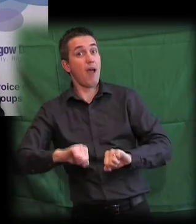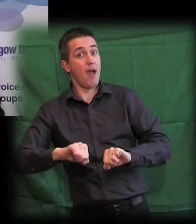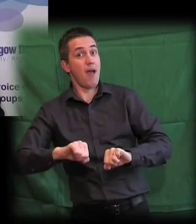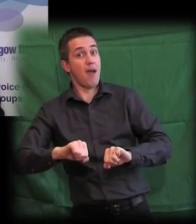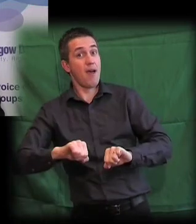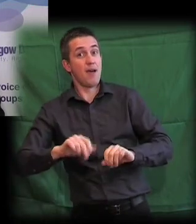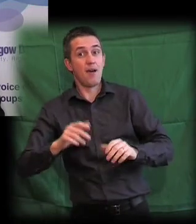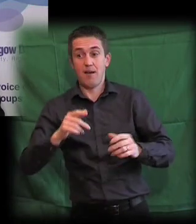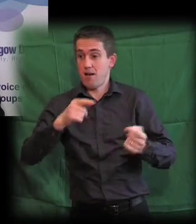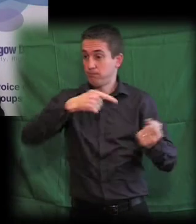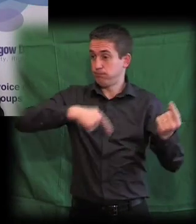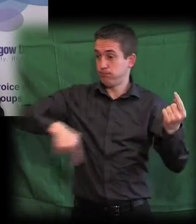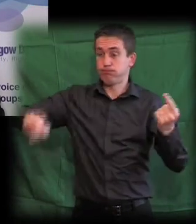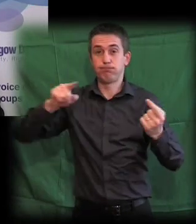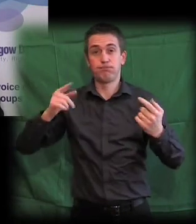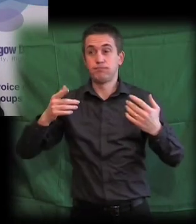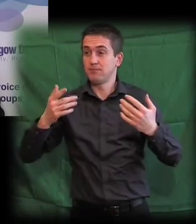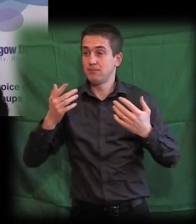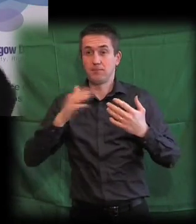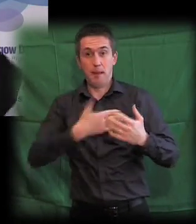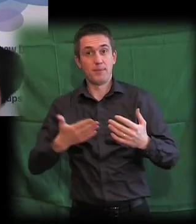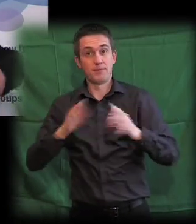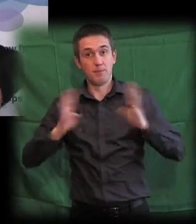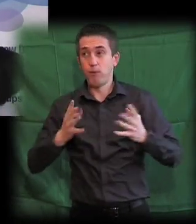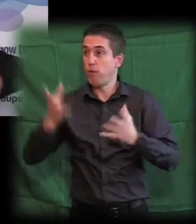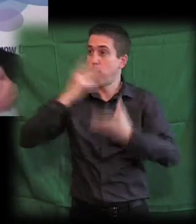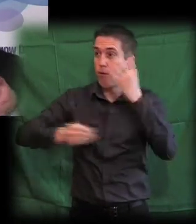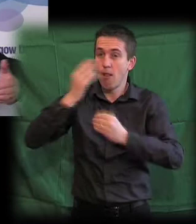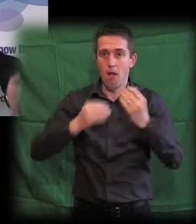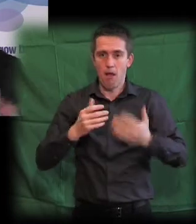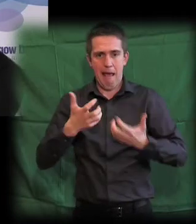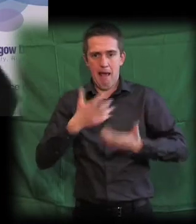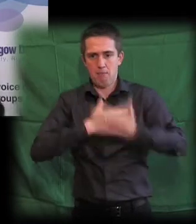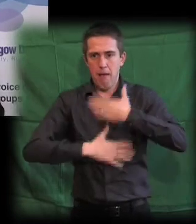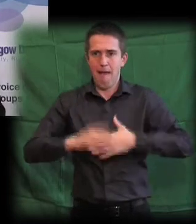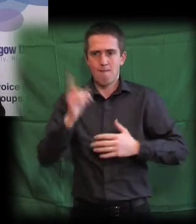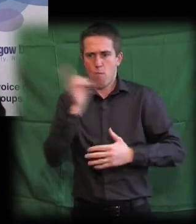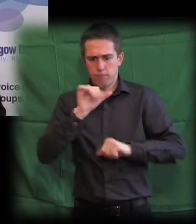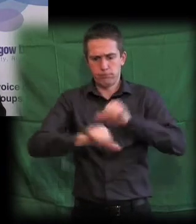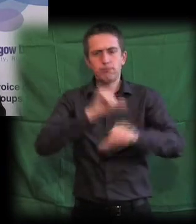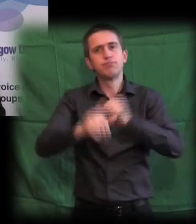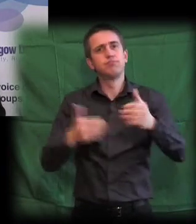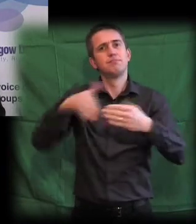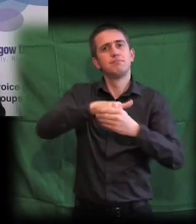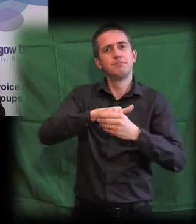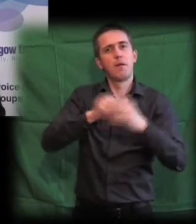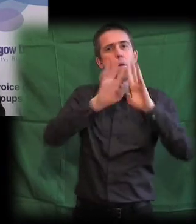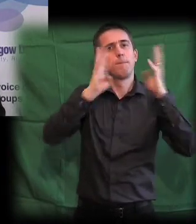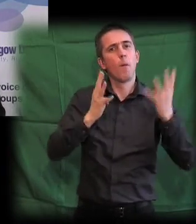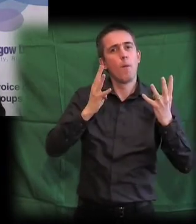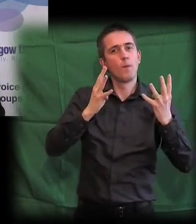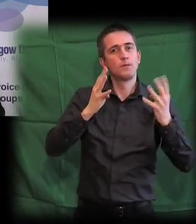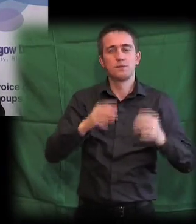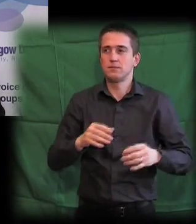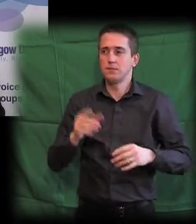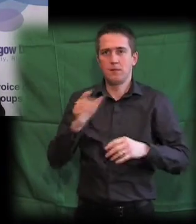with 3 new members, so they learnt different procedures and protocols about sitting on a board, and they